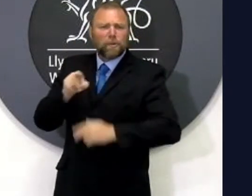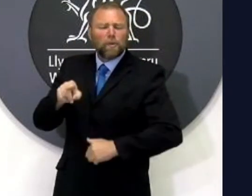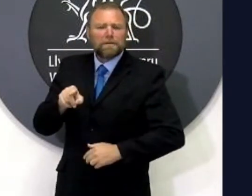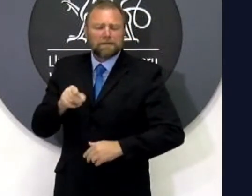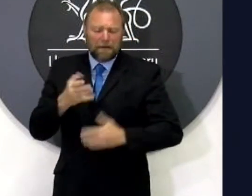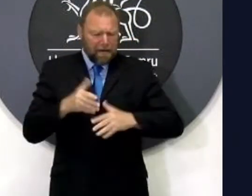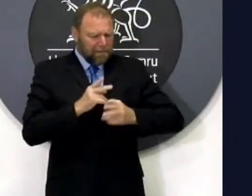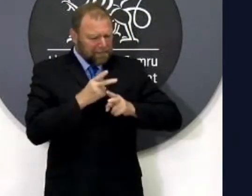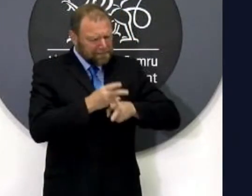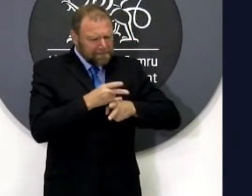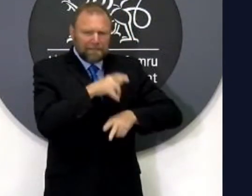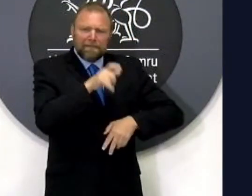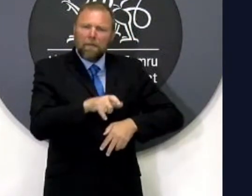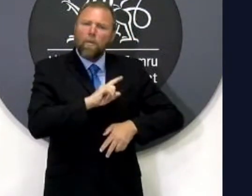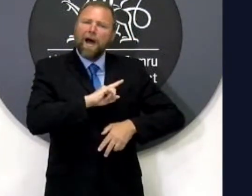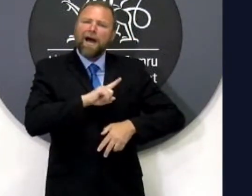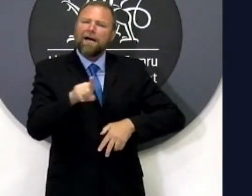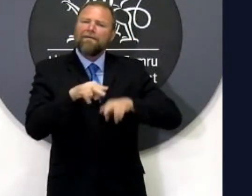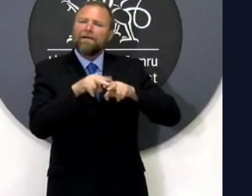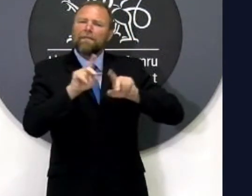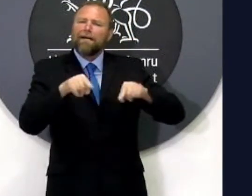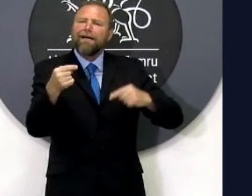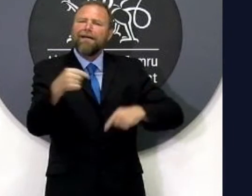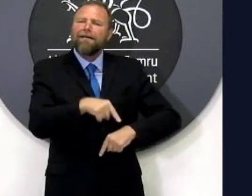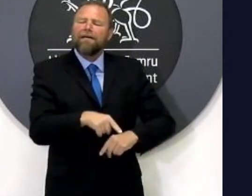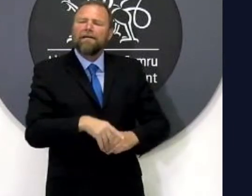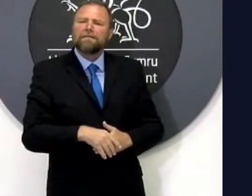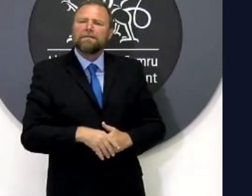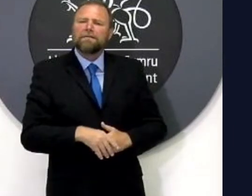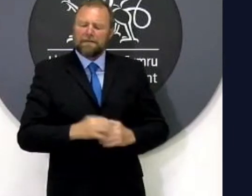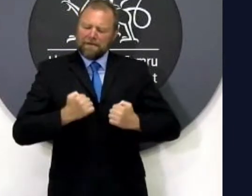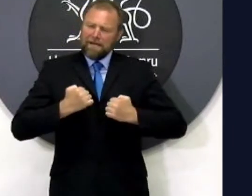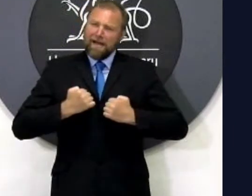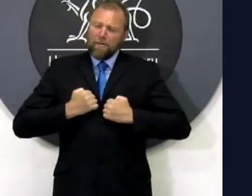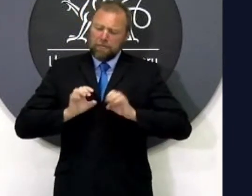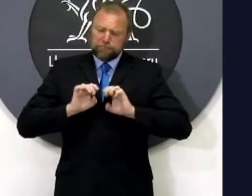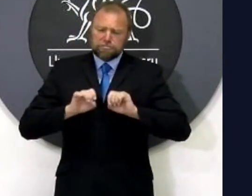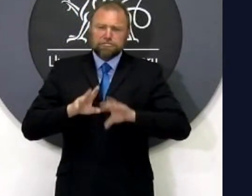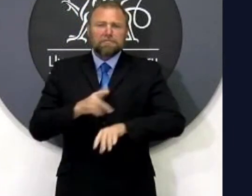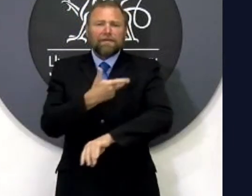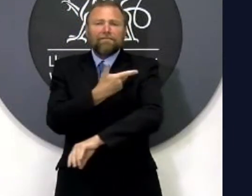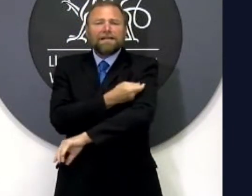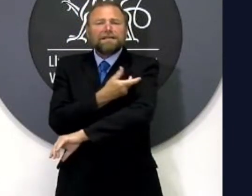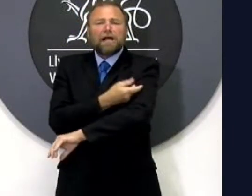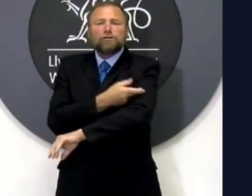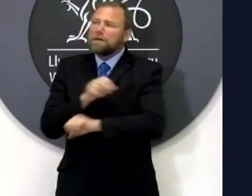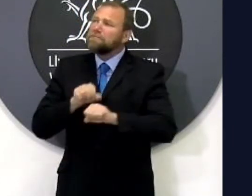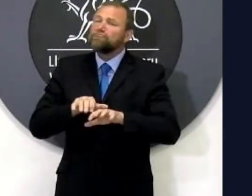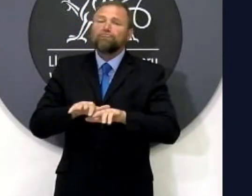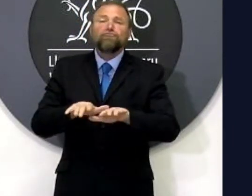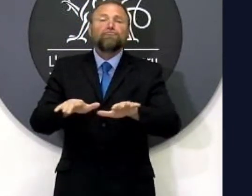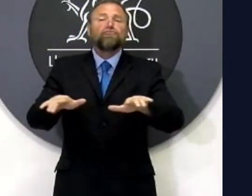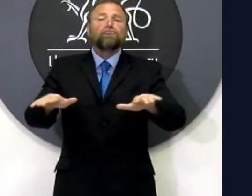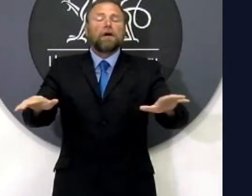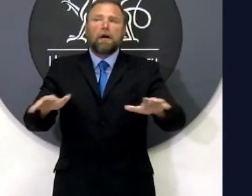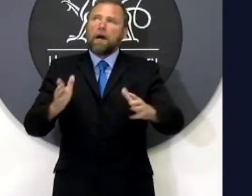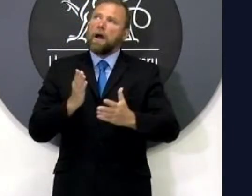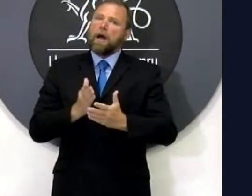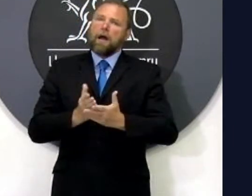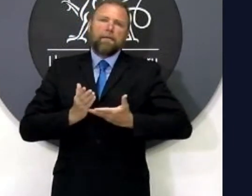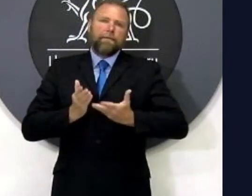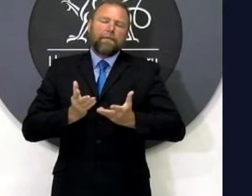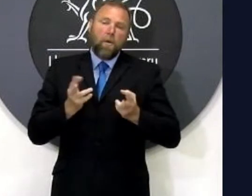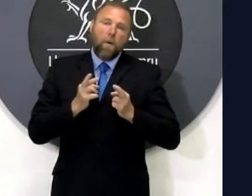Our phenomenal vaccination programme is delivering hope and a pathway out of this pandemic. Well